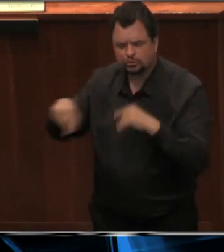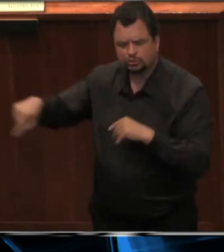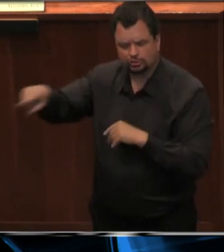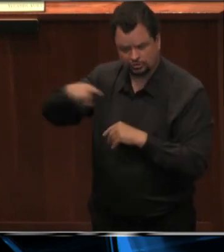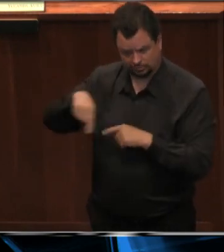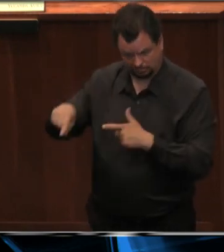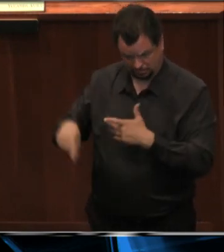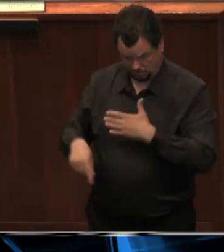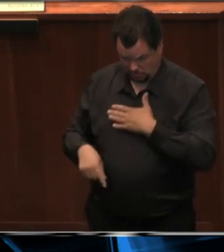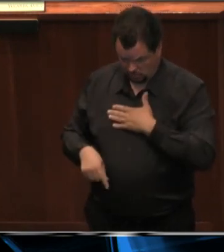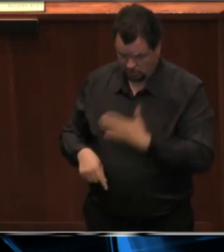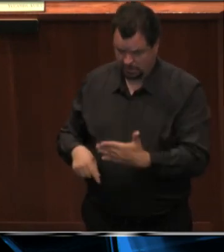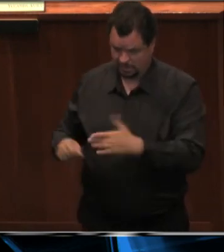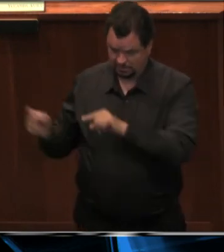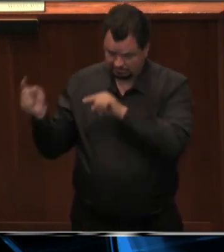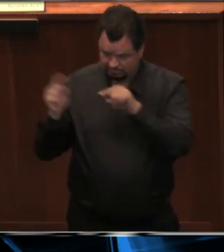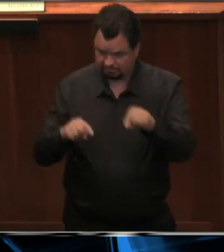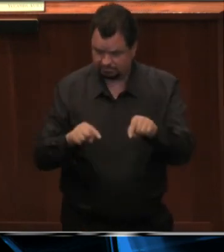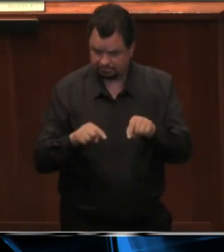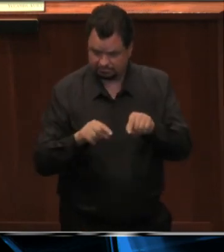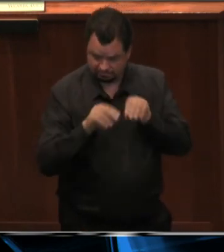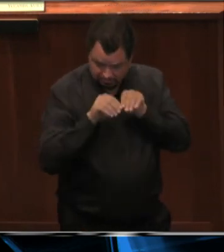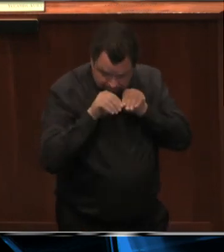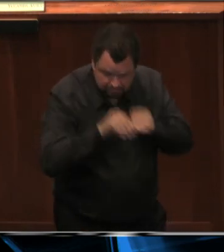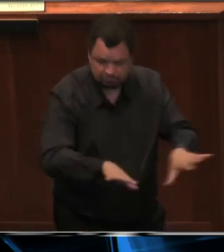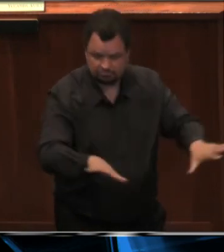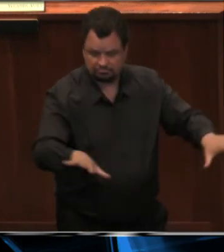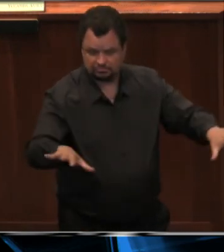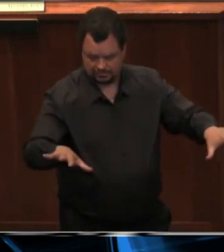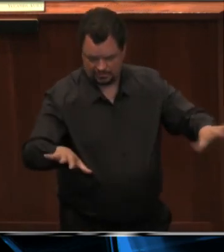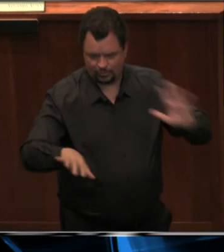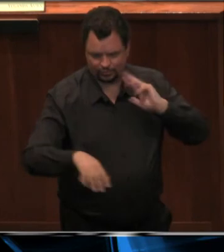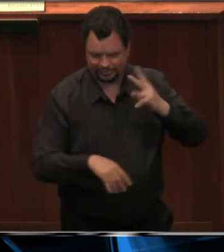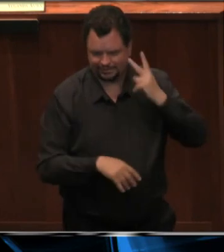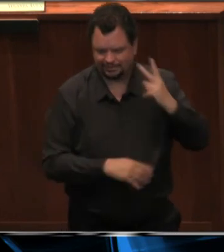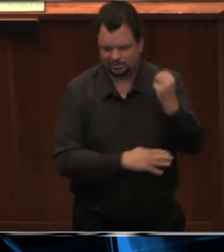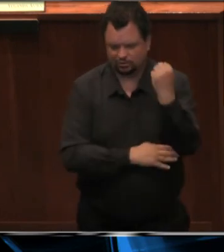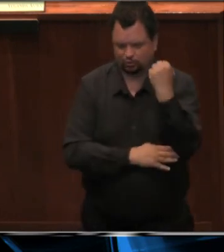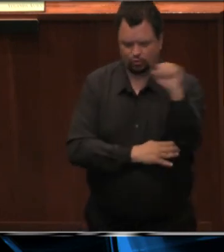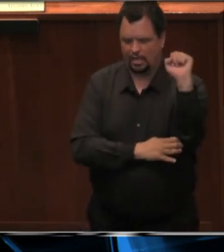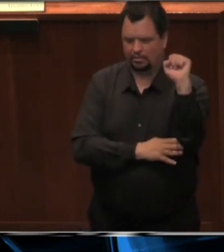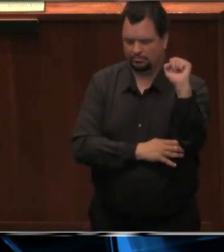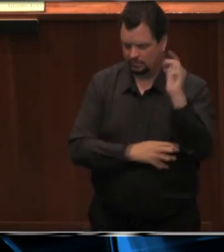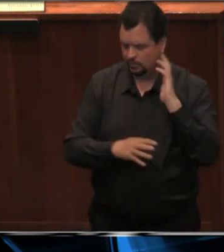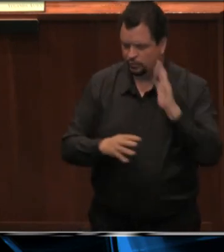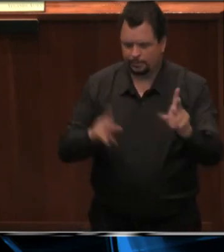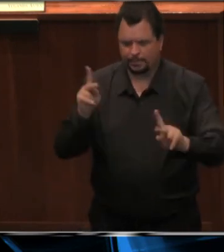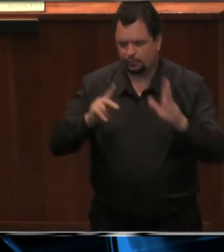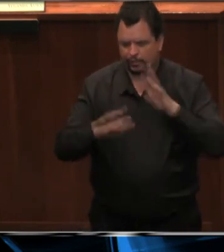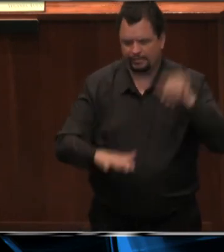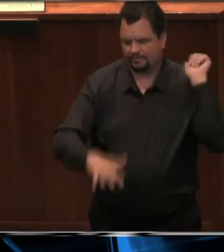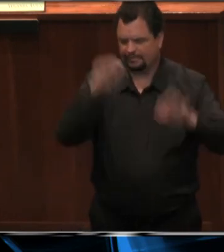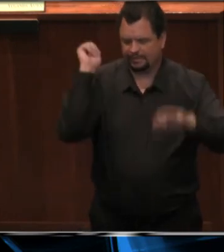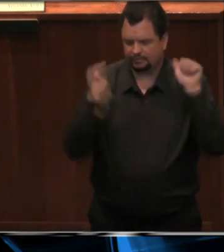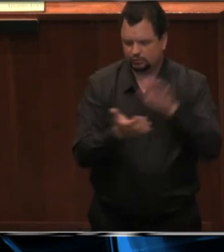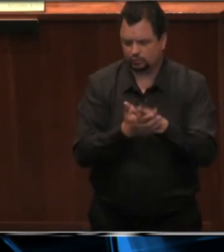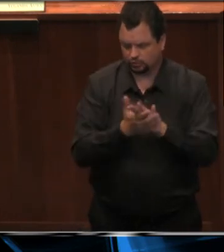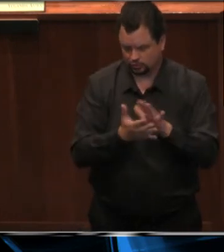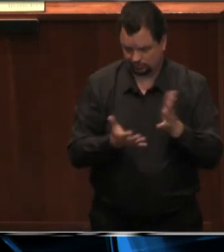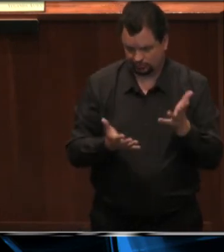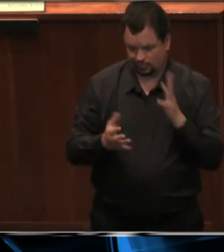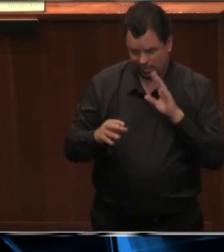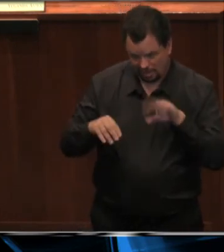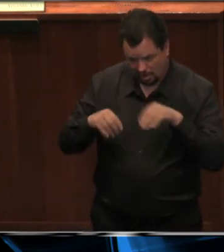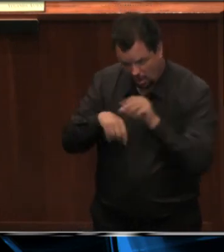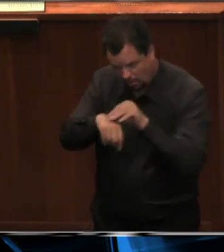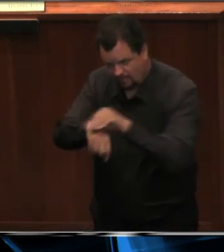disease in our community, that you will see massive teacher strikes, walkouts, and problems of even providing education. That's situation number